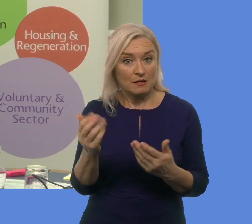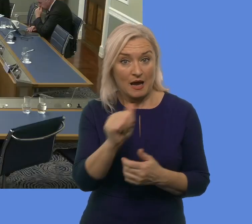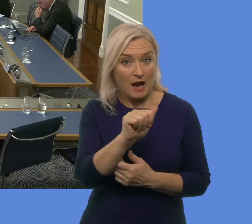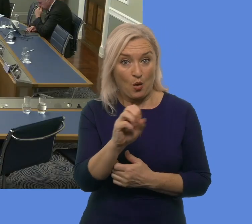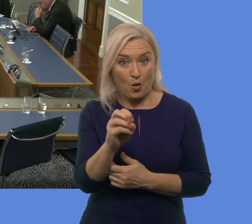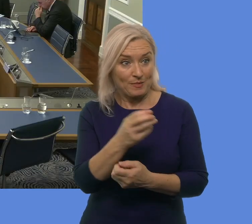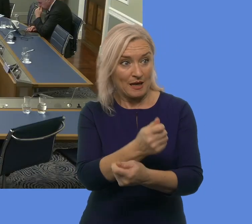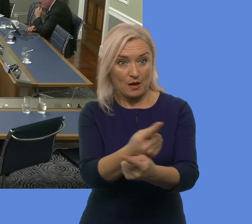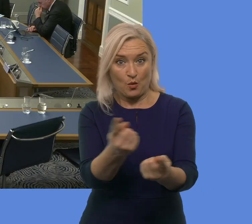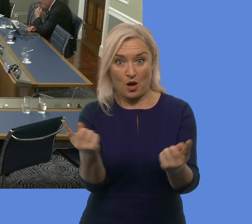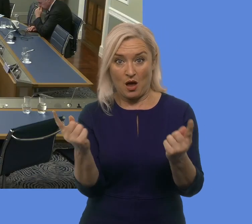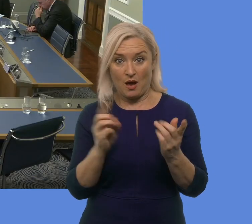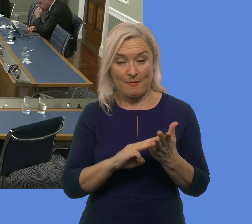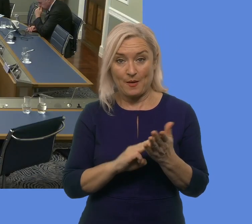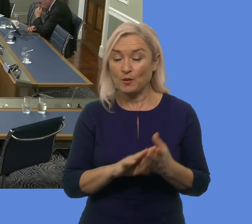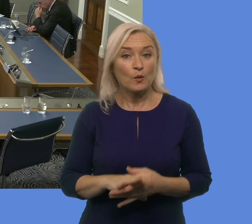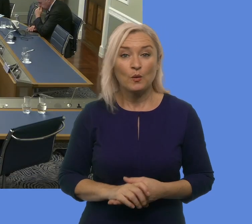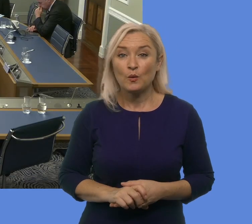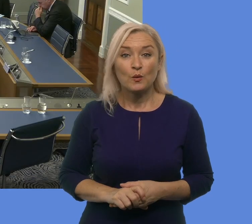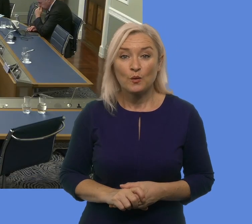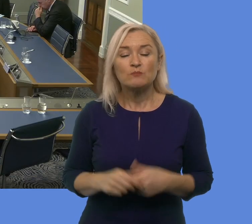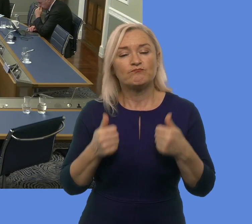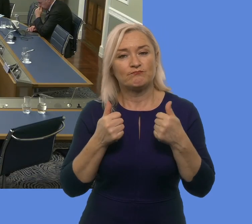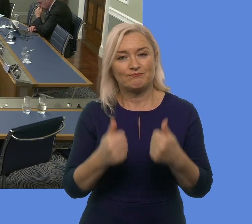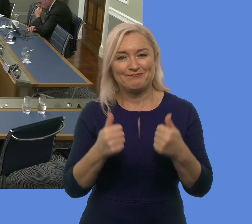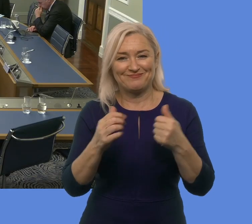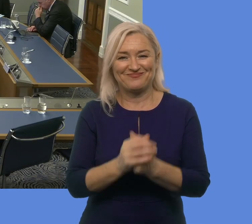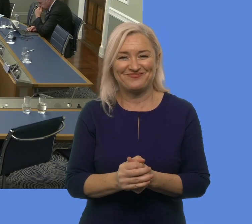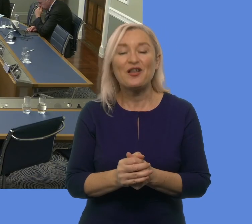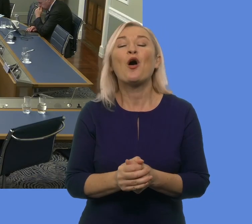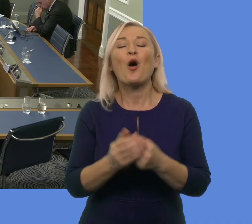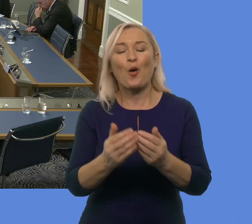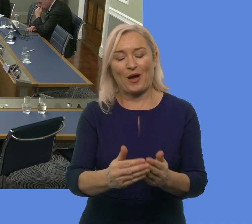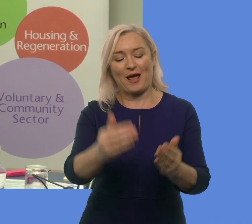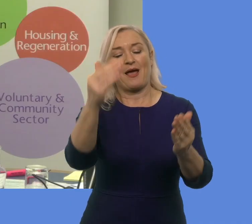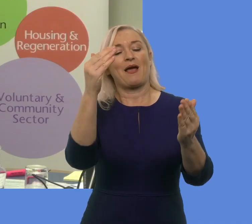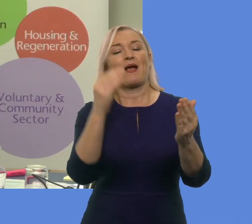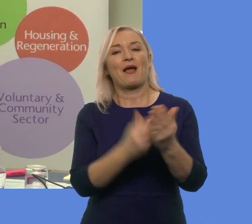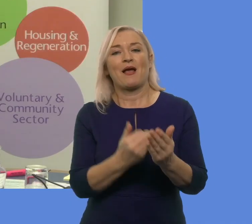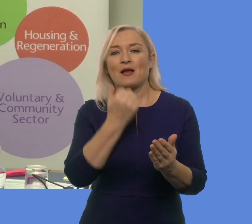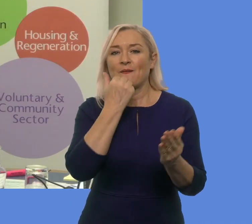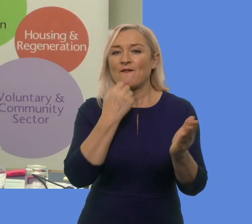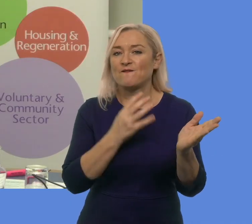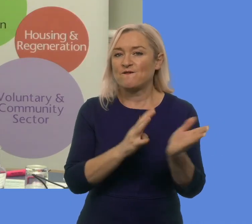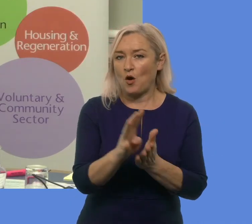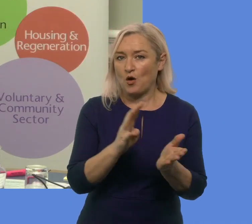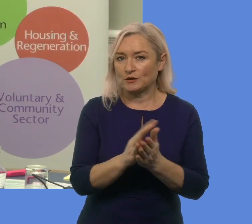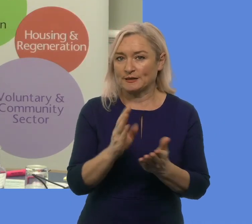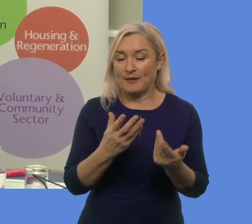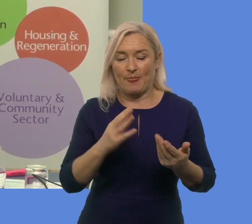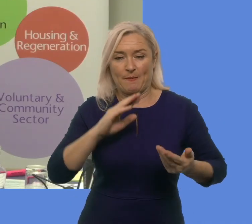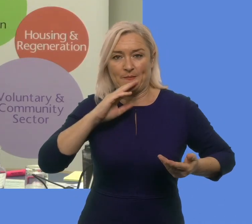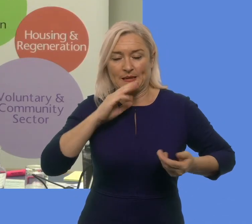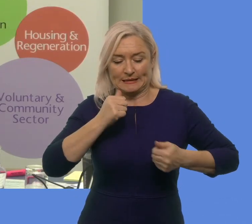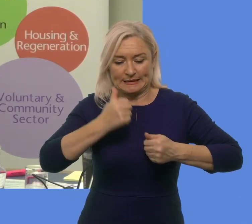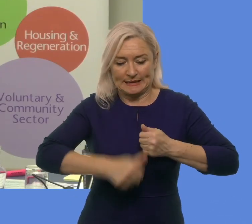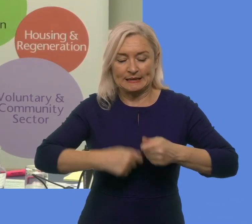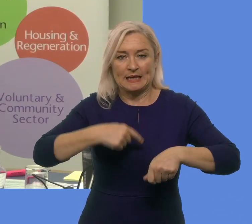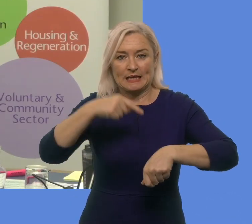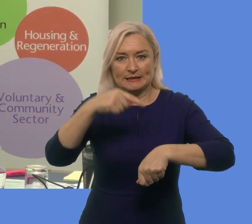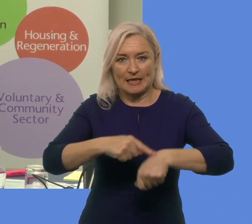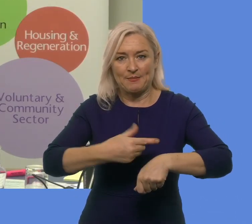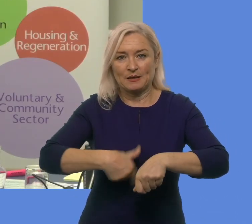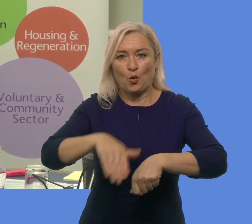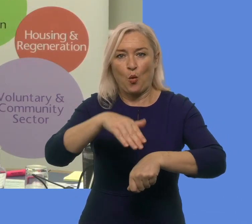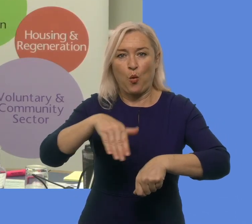business? No? Great. Okay, so that brings us to agenda item 14, which is the date and time and location of the next meeting.